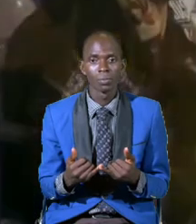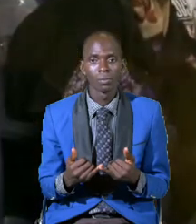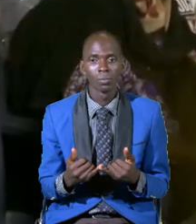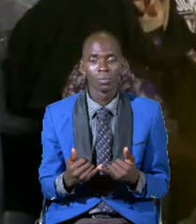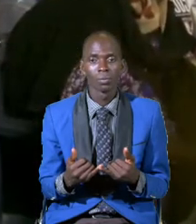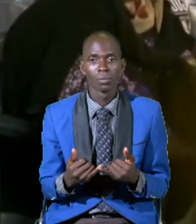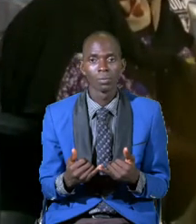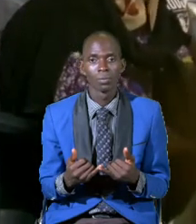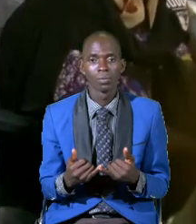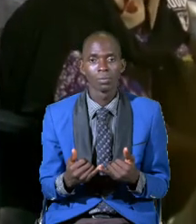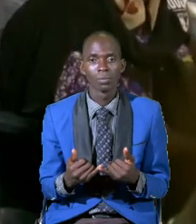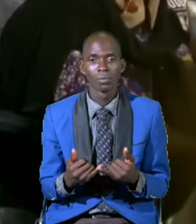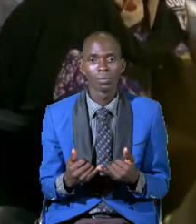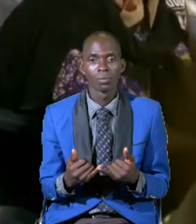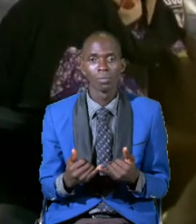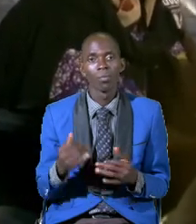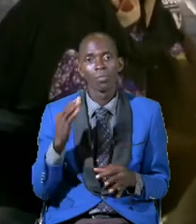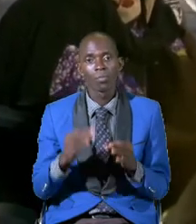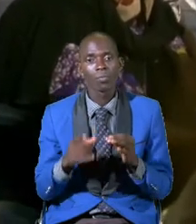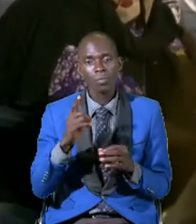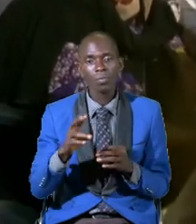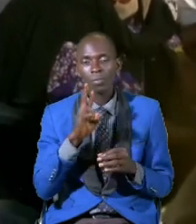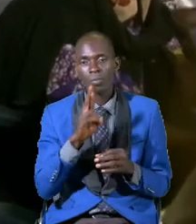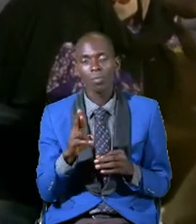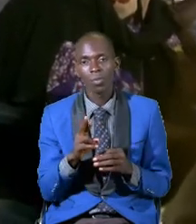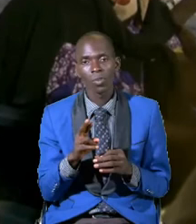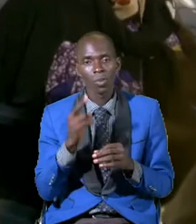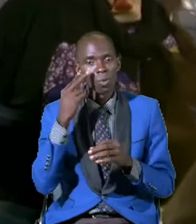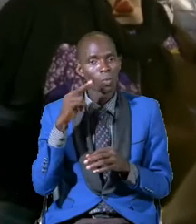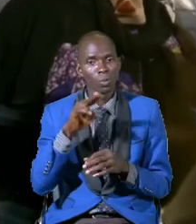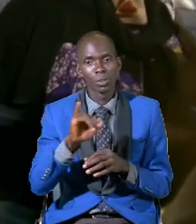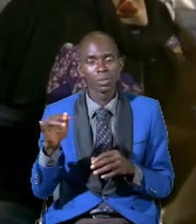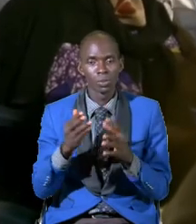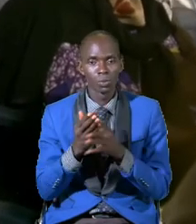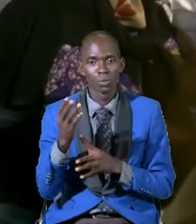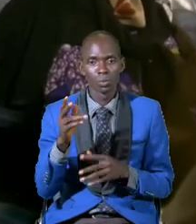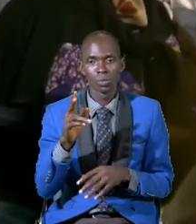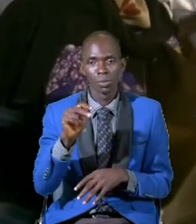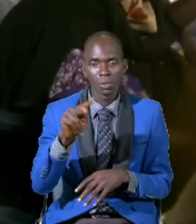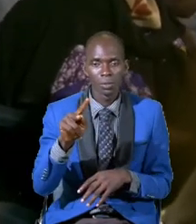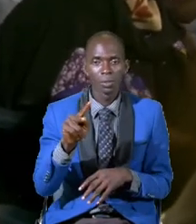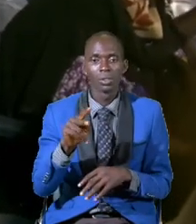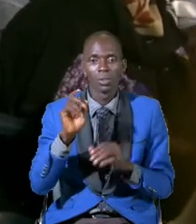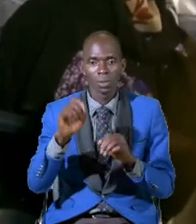www.dclm.org/connect-with-christ. If you are joining us on TV or on radio, you can send a text to